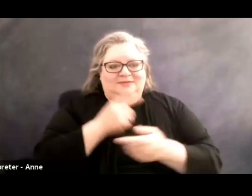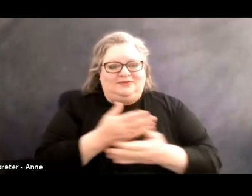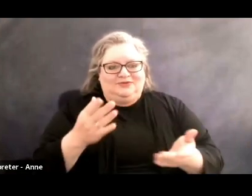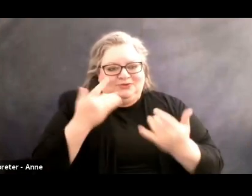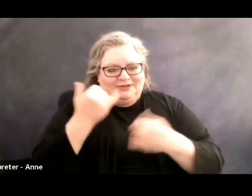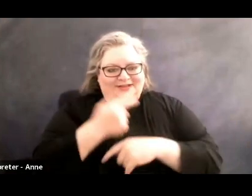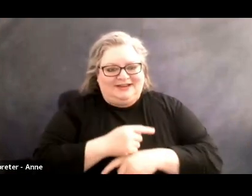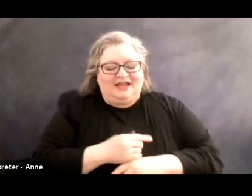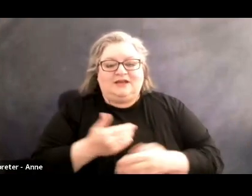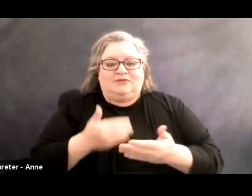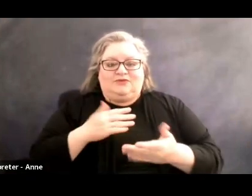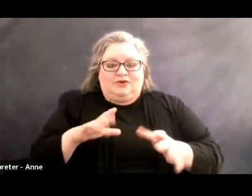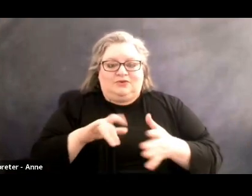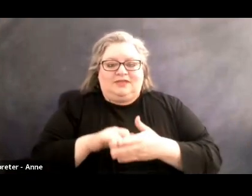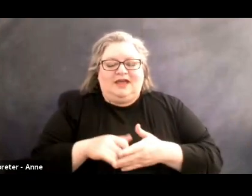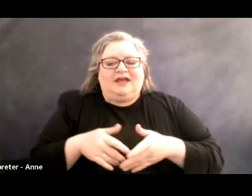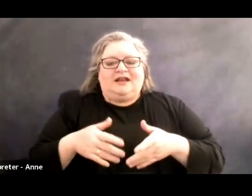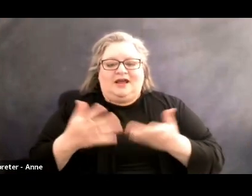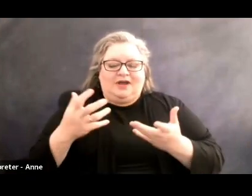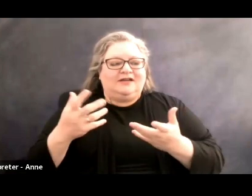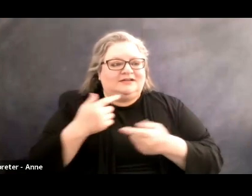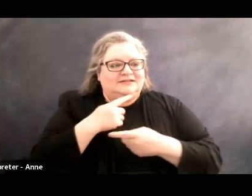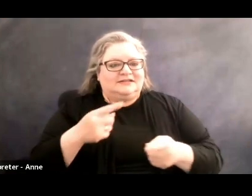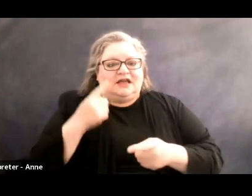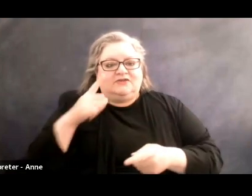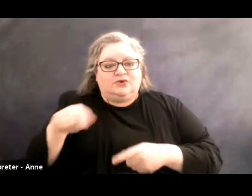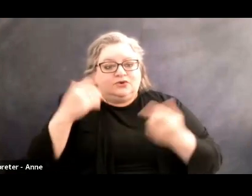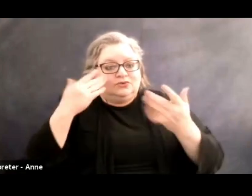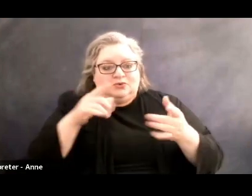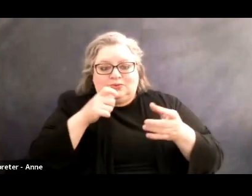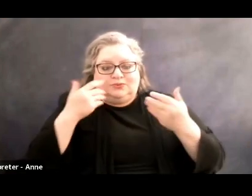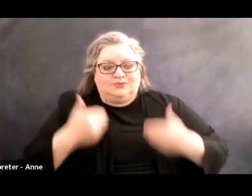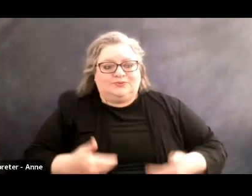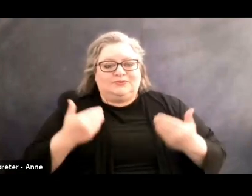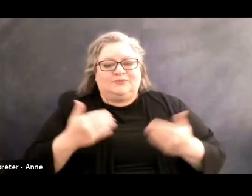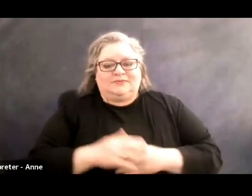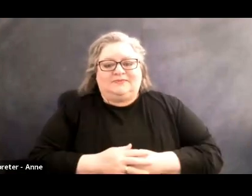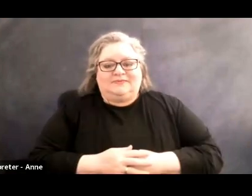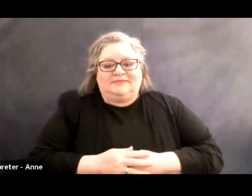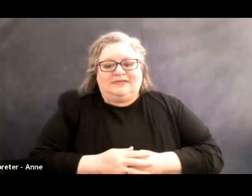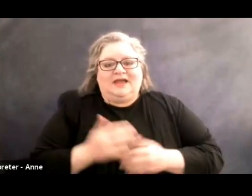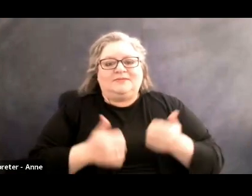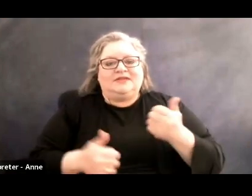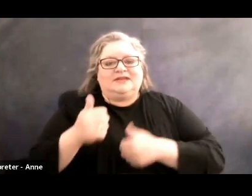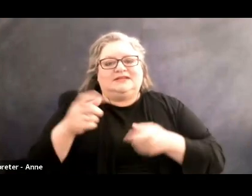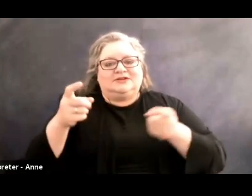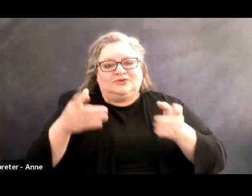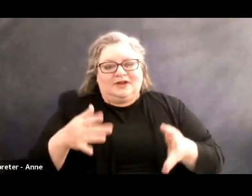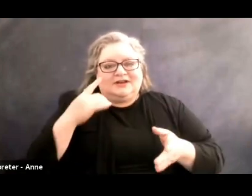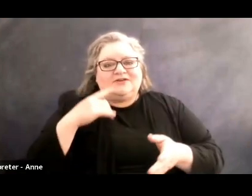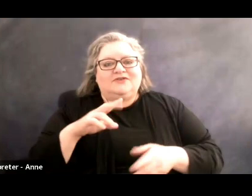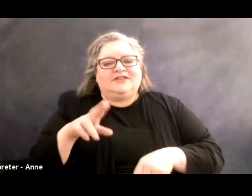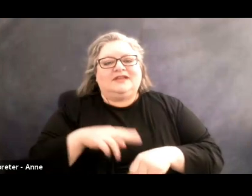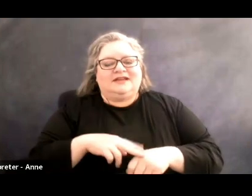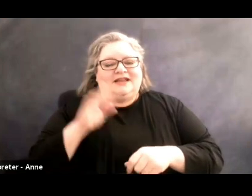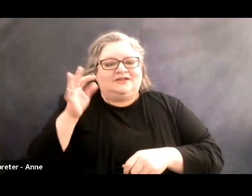today. But before I do that, let me just say to those of you who may not know who I am the Executive Director for the